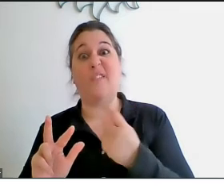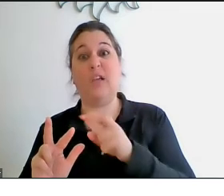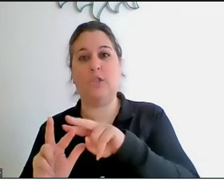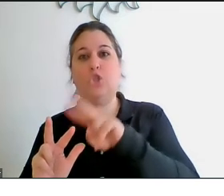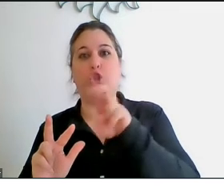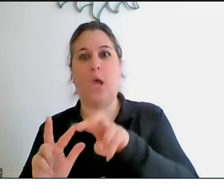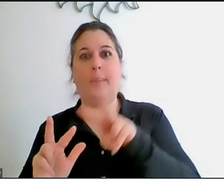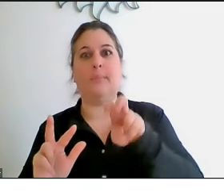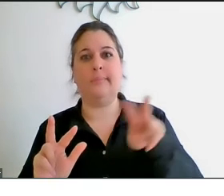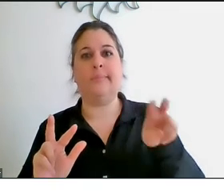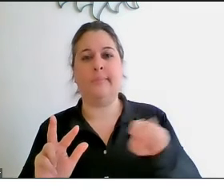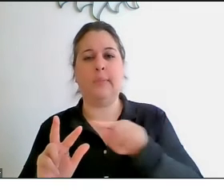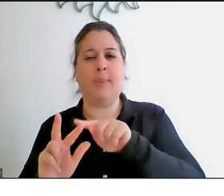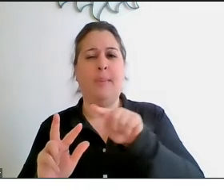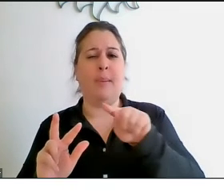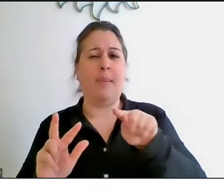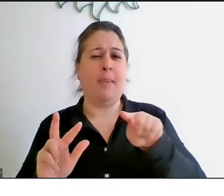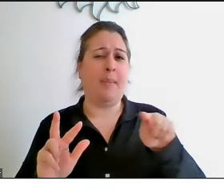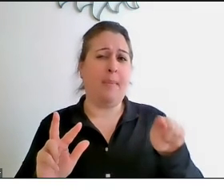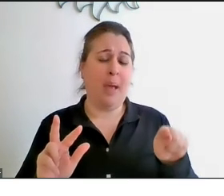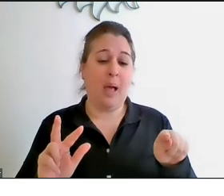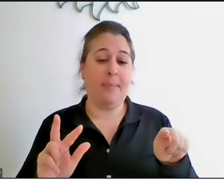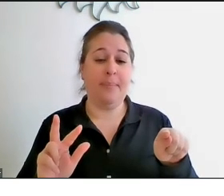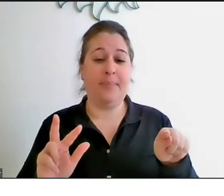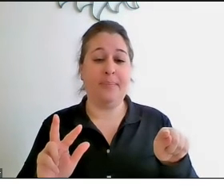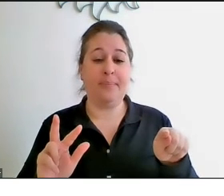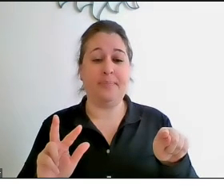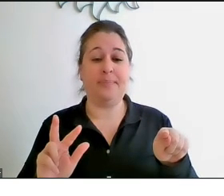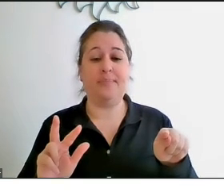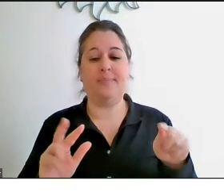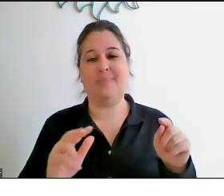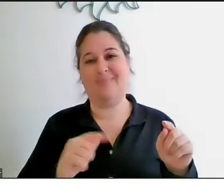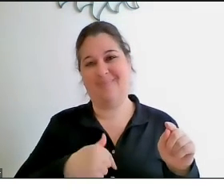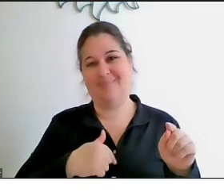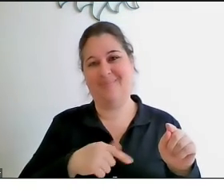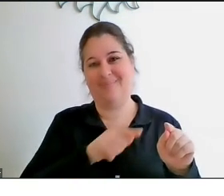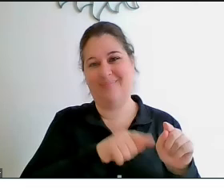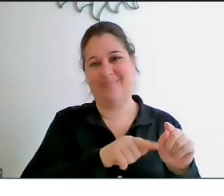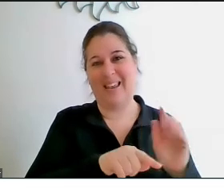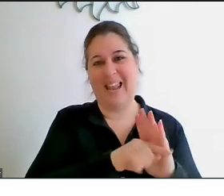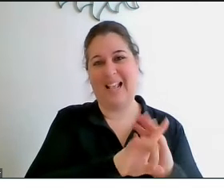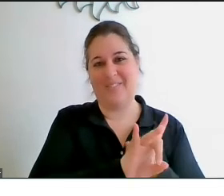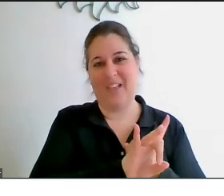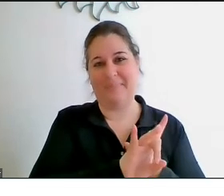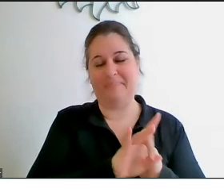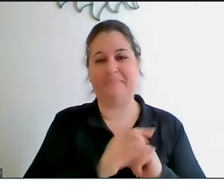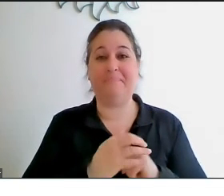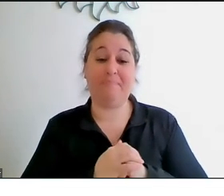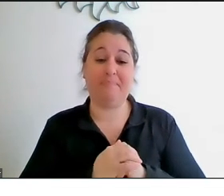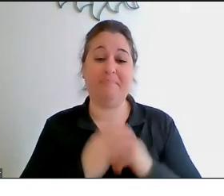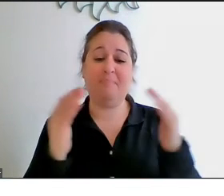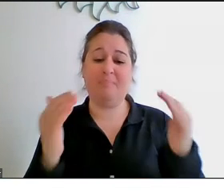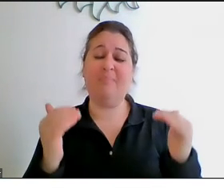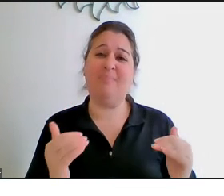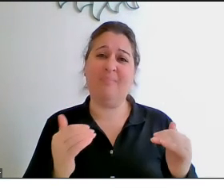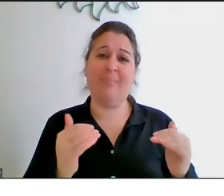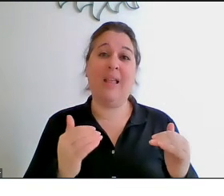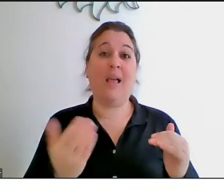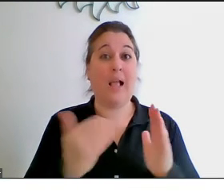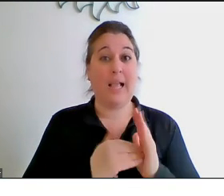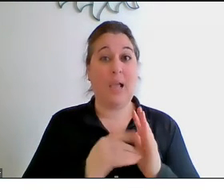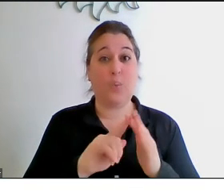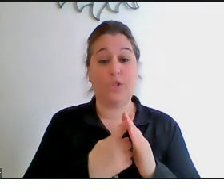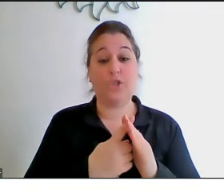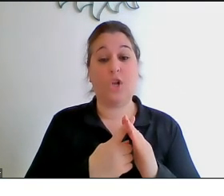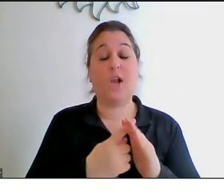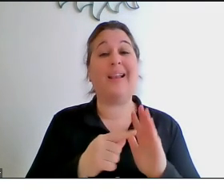And the next one, start at 0. I got to go to negative 5. It says negative 5. So I got to go all the way to negative 5. From negative 5,